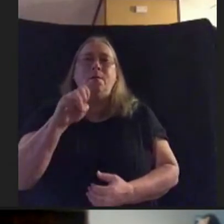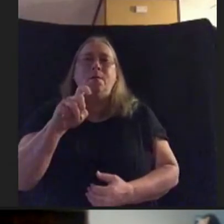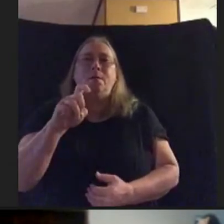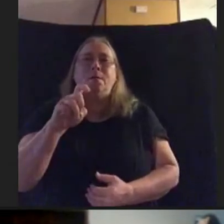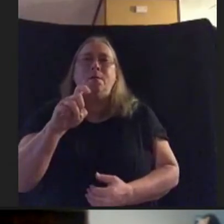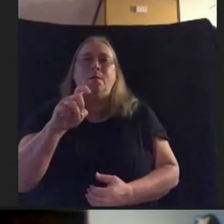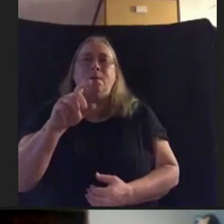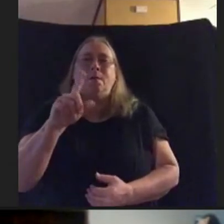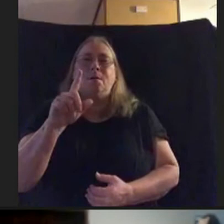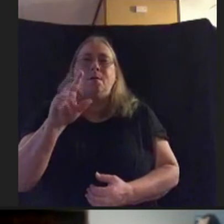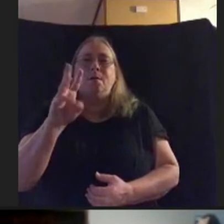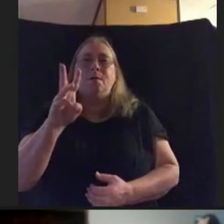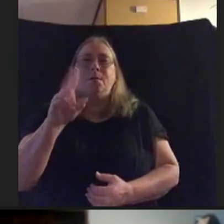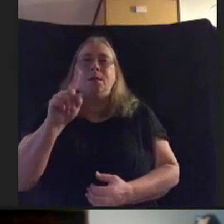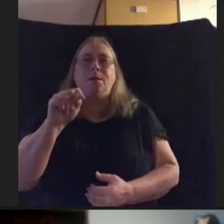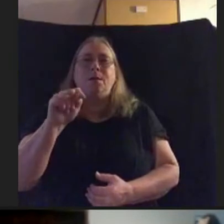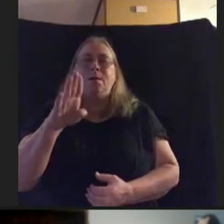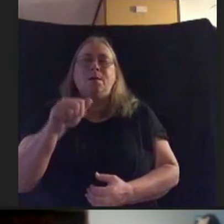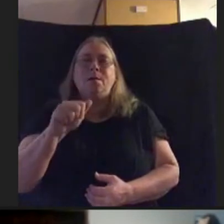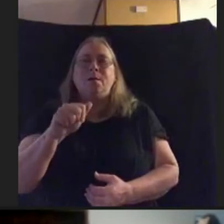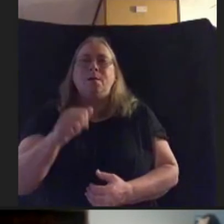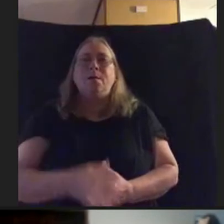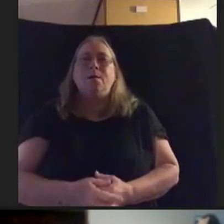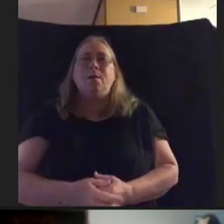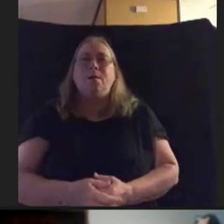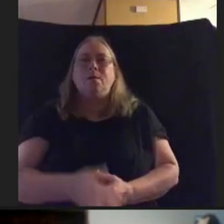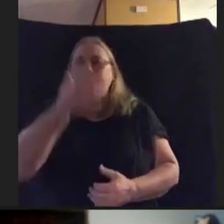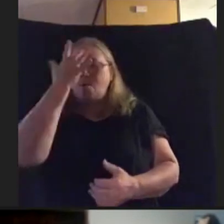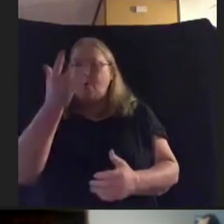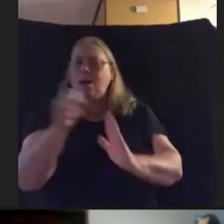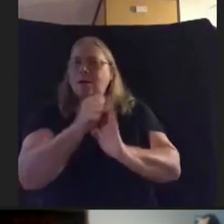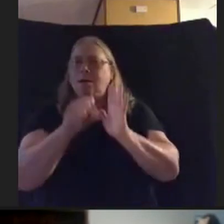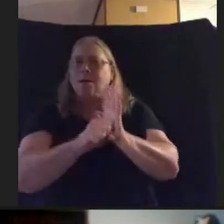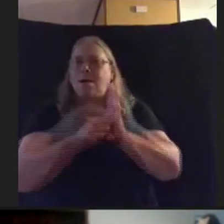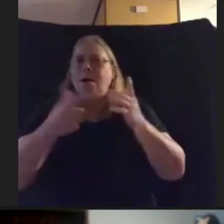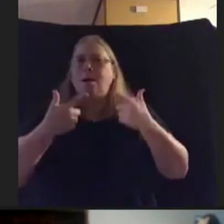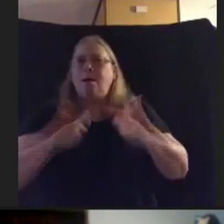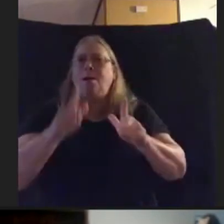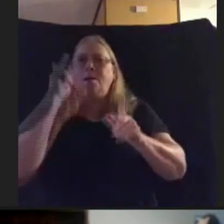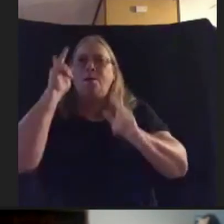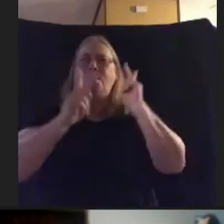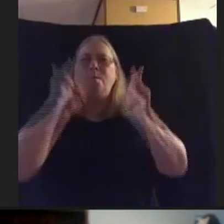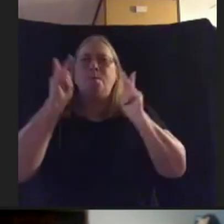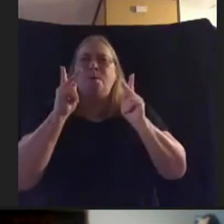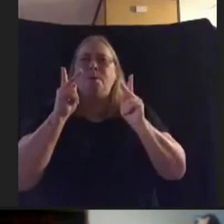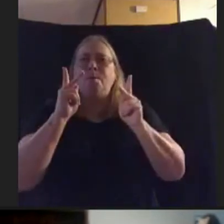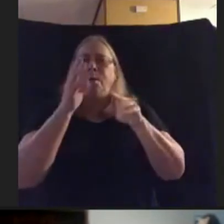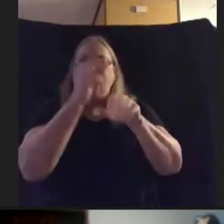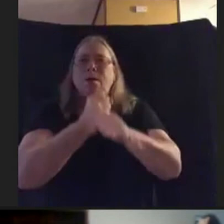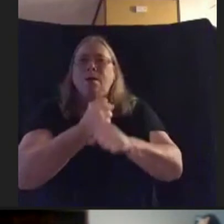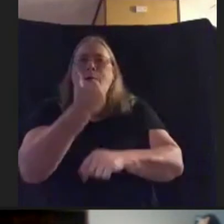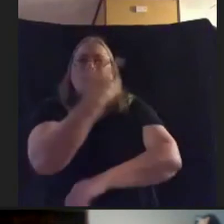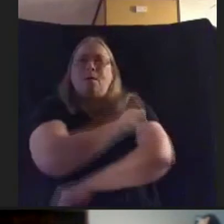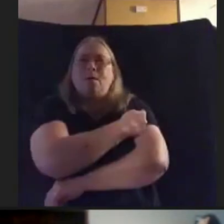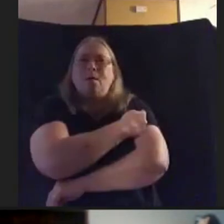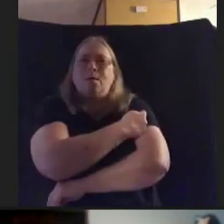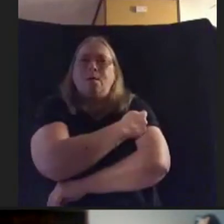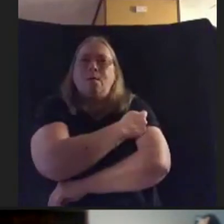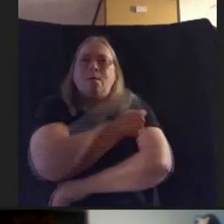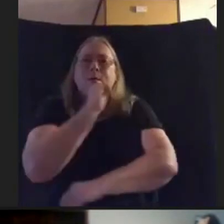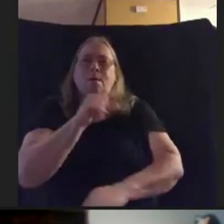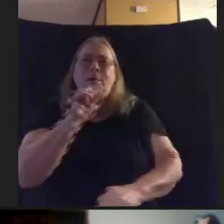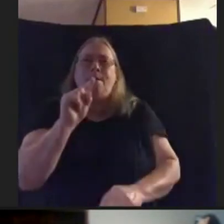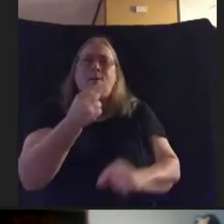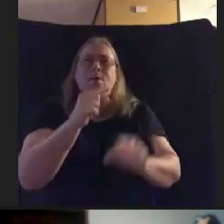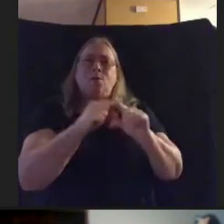9 News. Why do the state allow people 65 and up to get vaccines if the first group struggle to